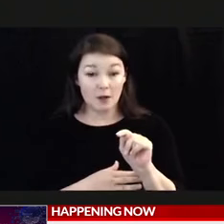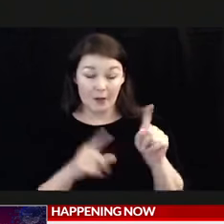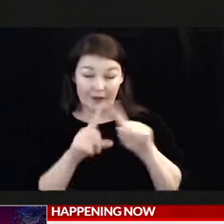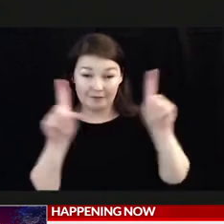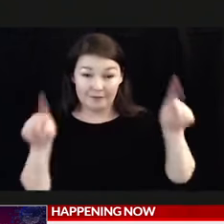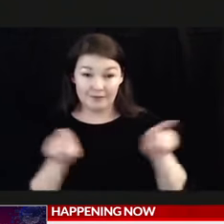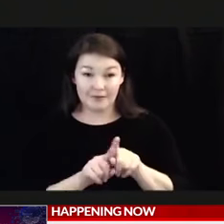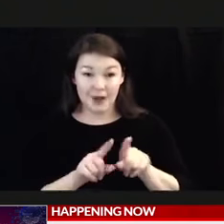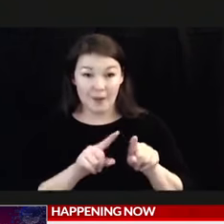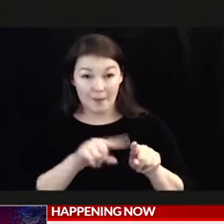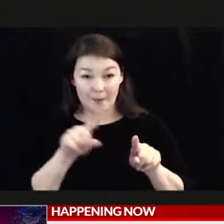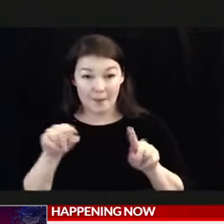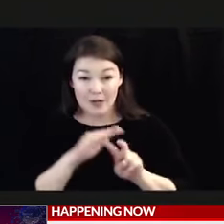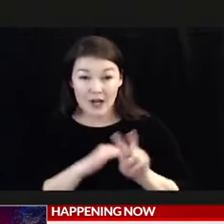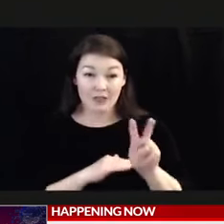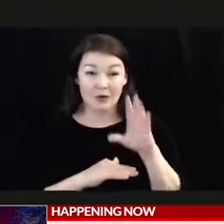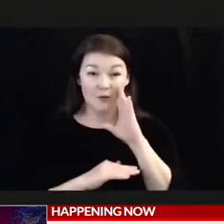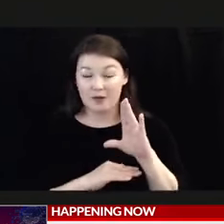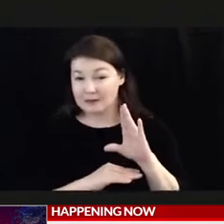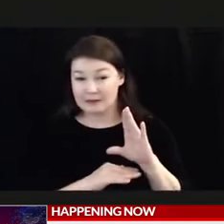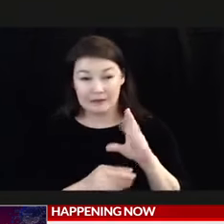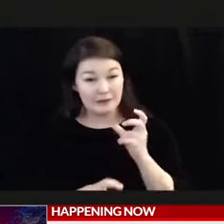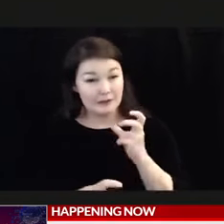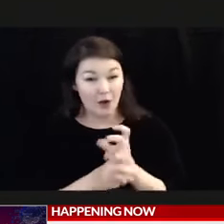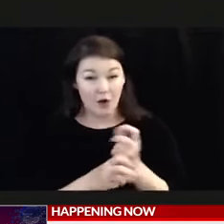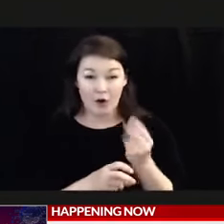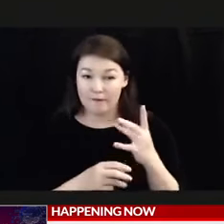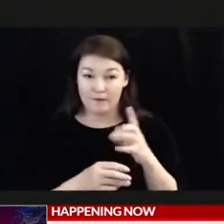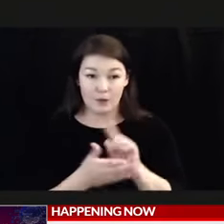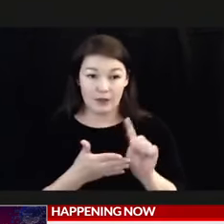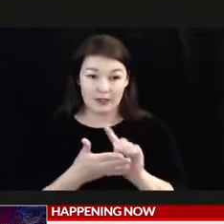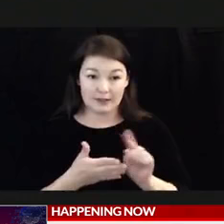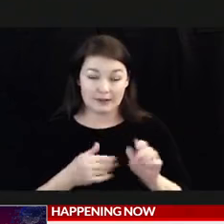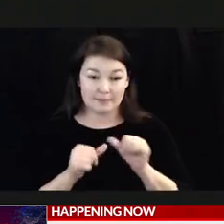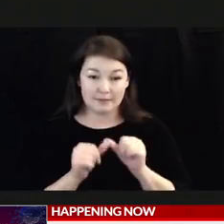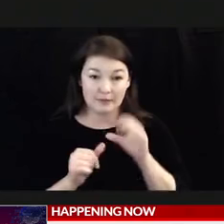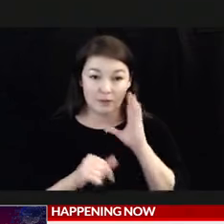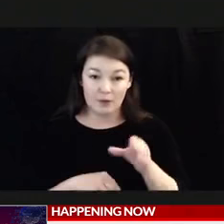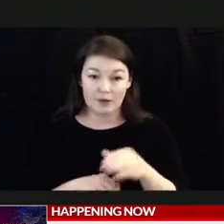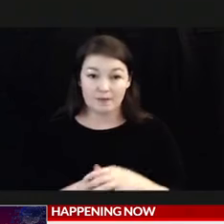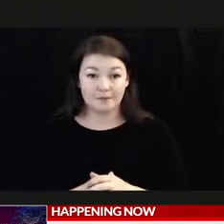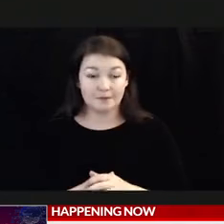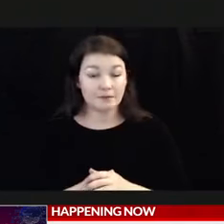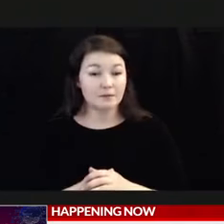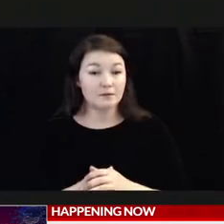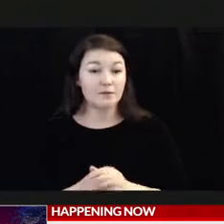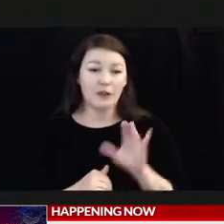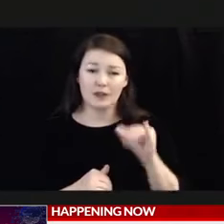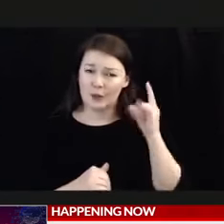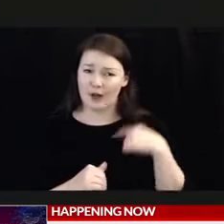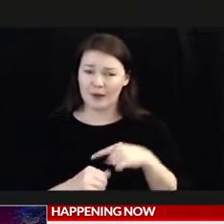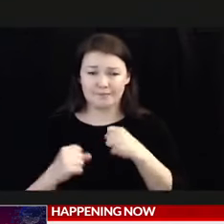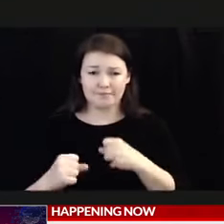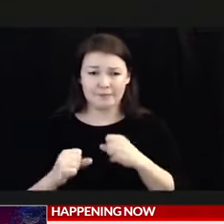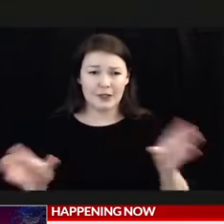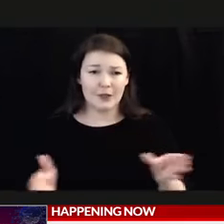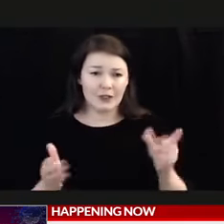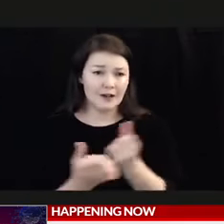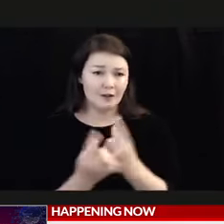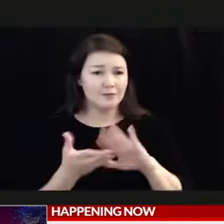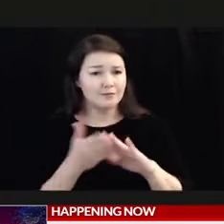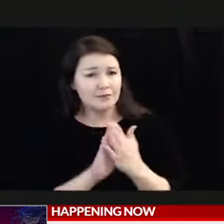tight. It is tight. It's going to be tight the next few weeks. And that's why we really encourage everybody to get vaccinated first